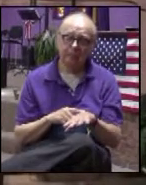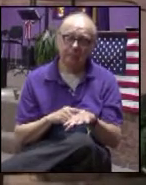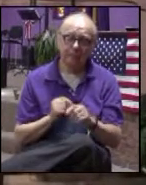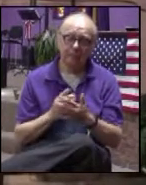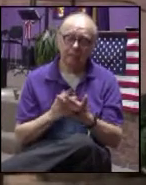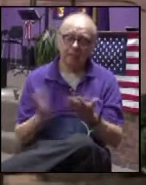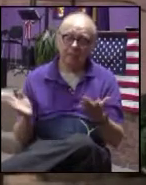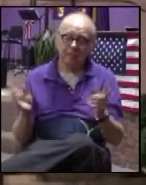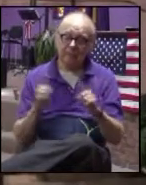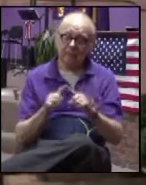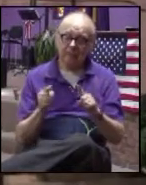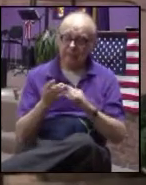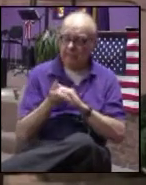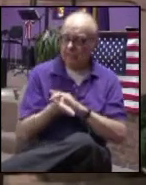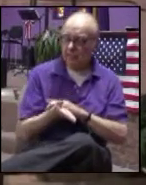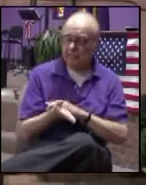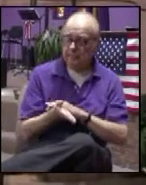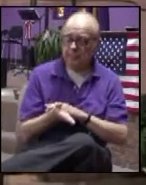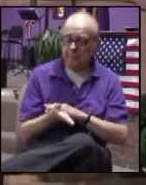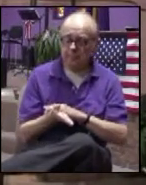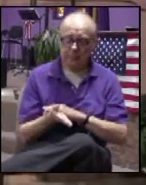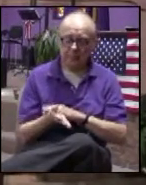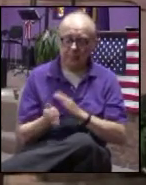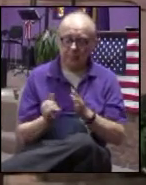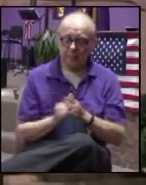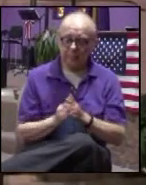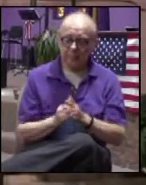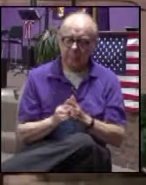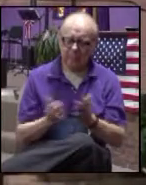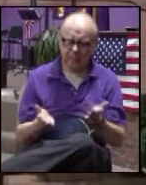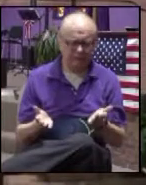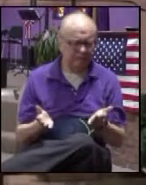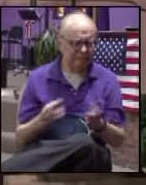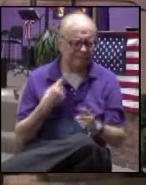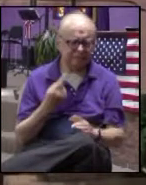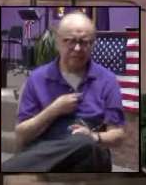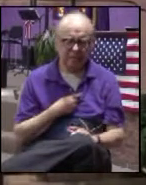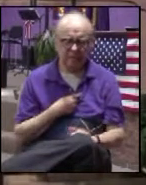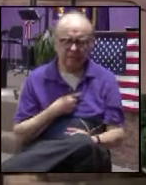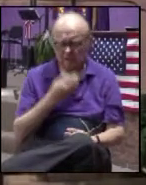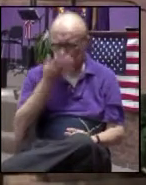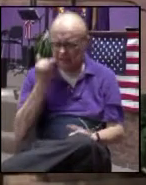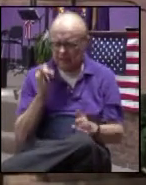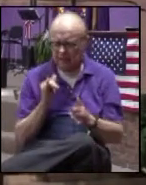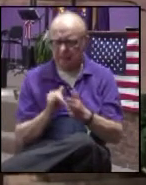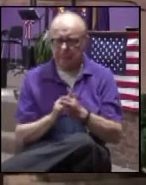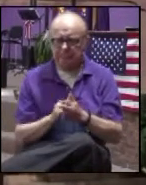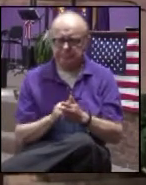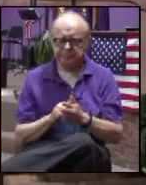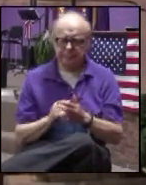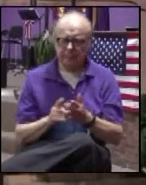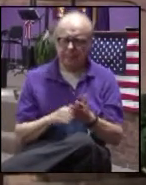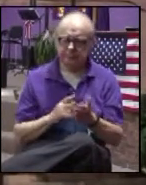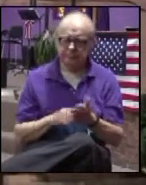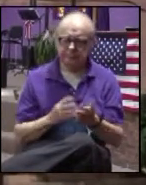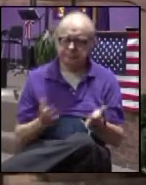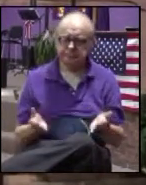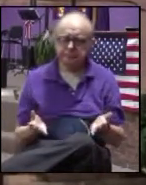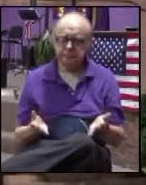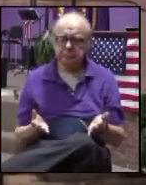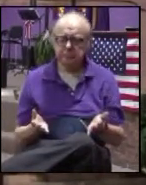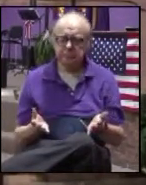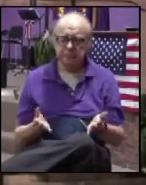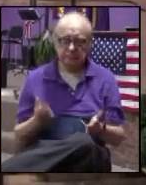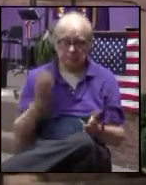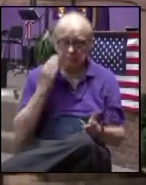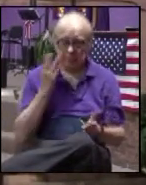Something different here that we have kind of forgotten. And sometimes I